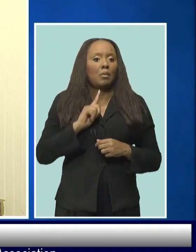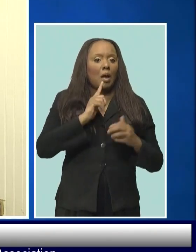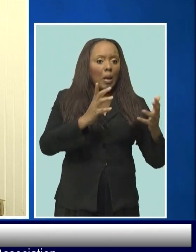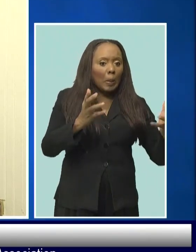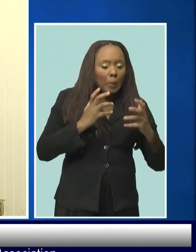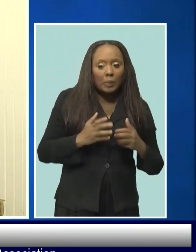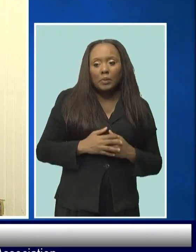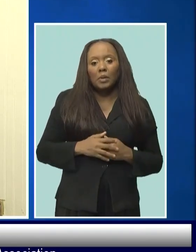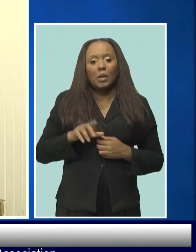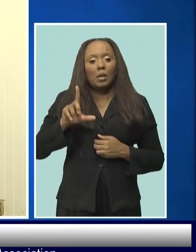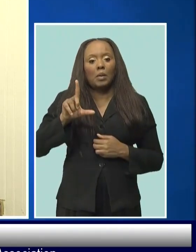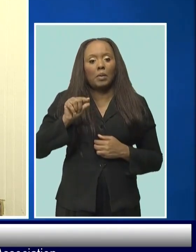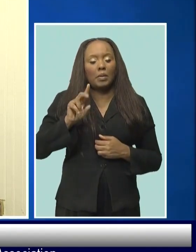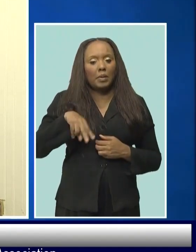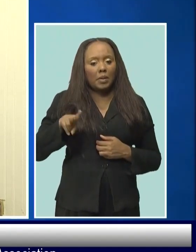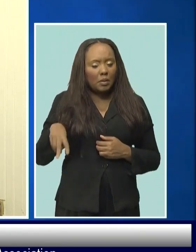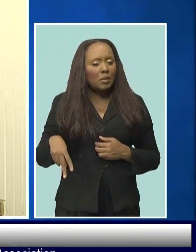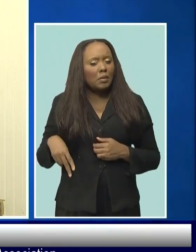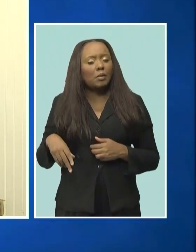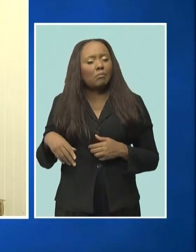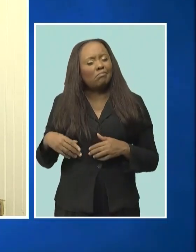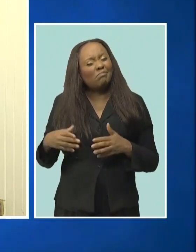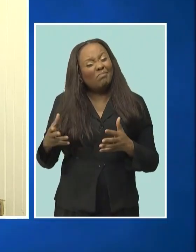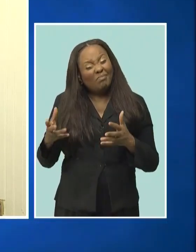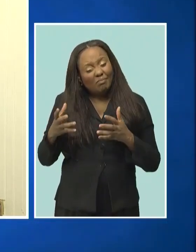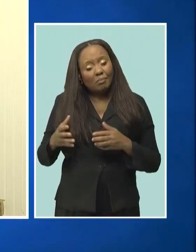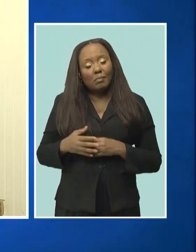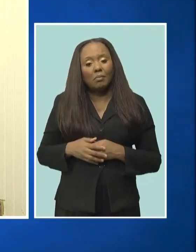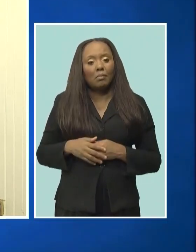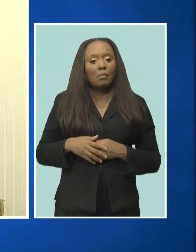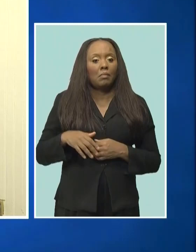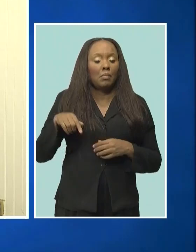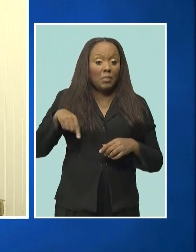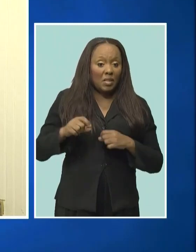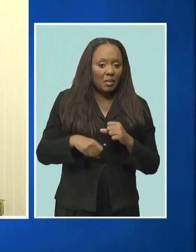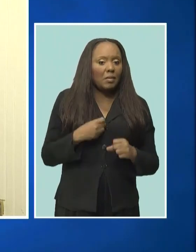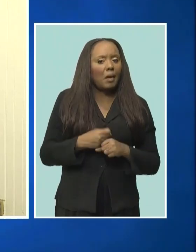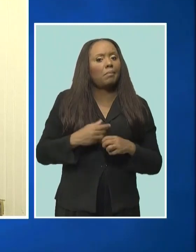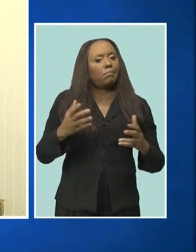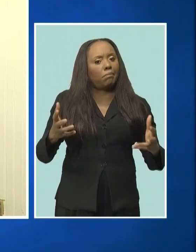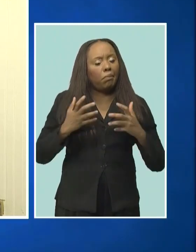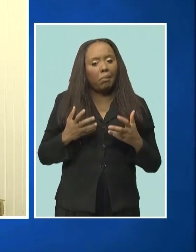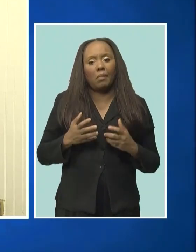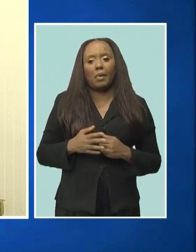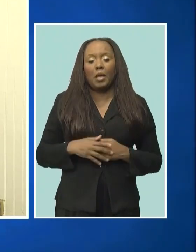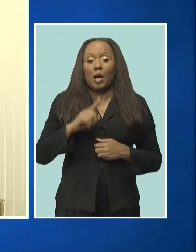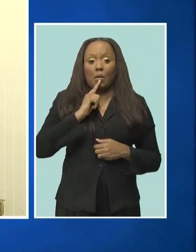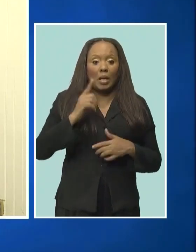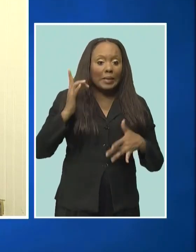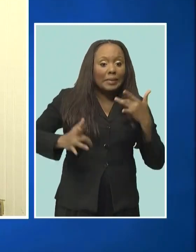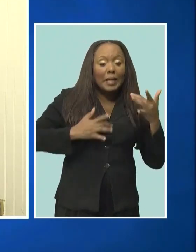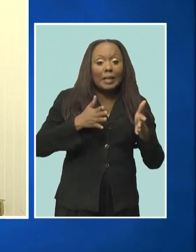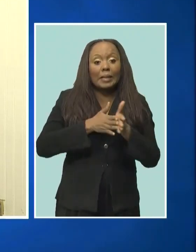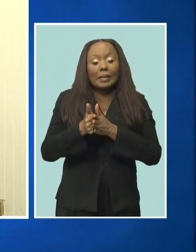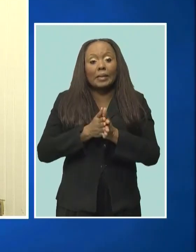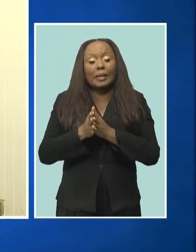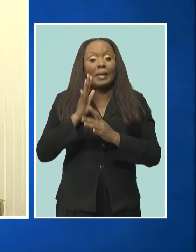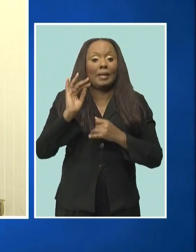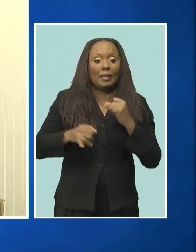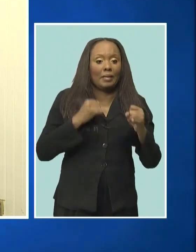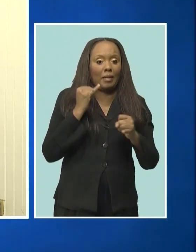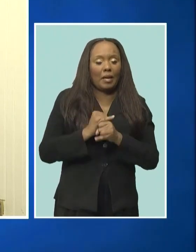business is going to be good in 2023 and going forward. The market for rum is exciting. Internationally, we see